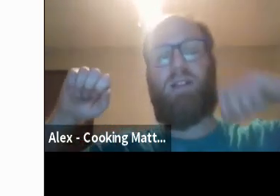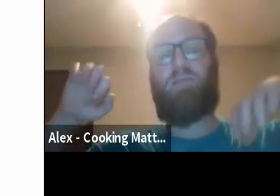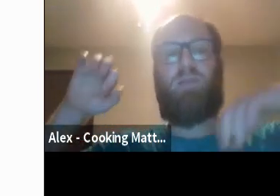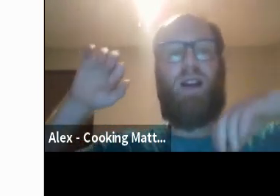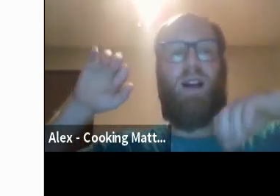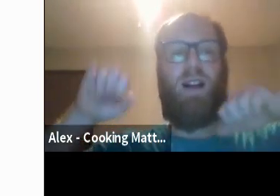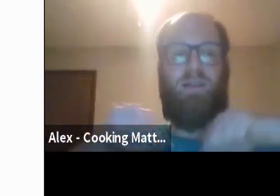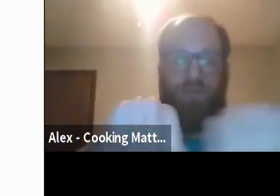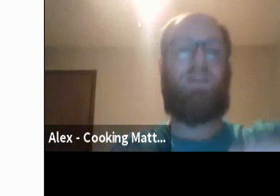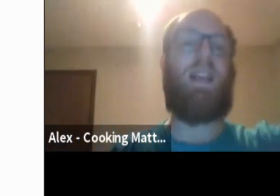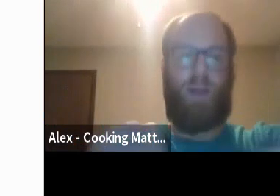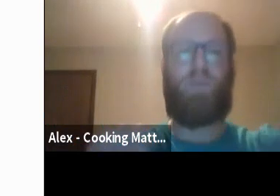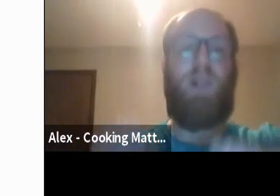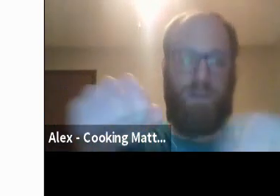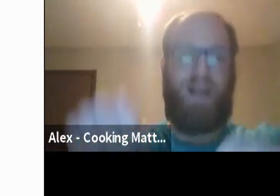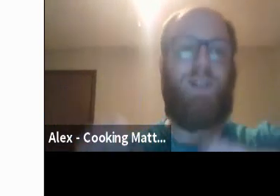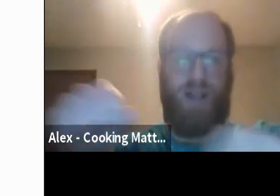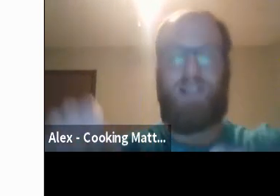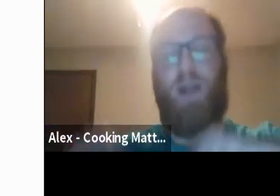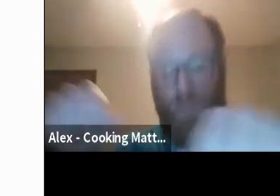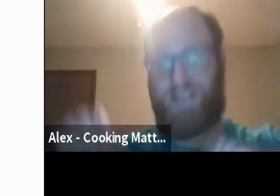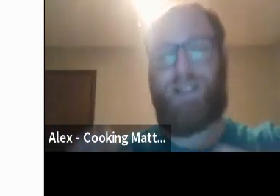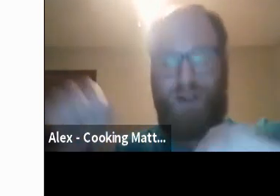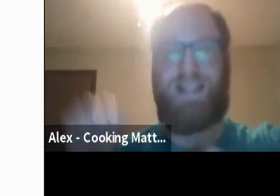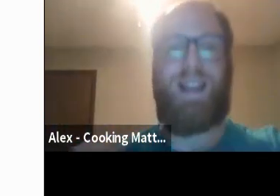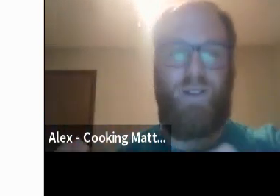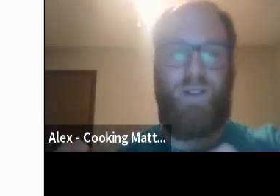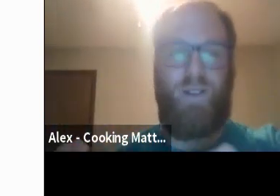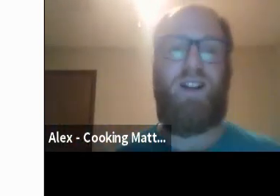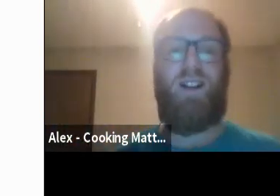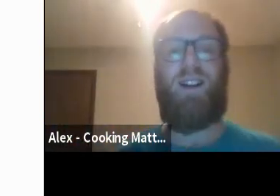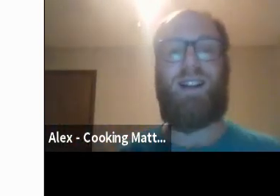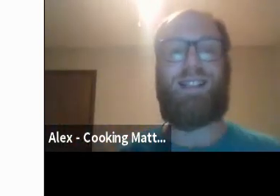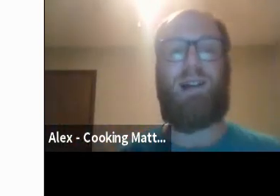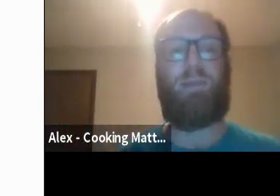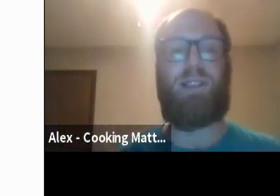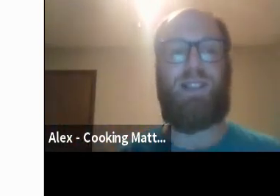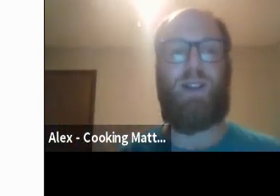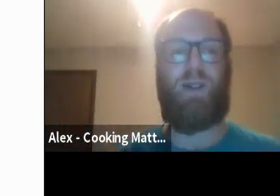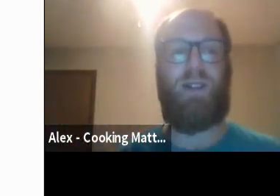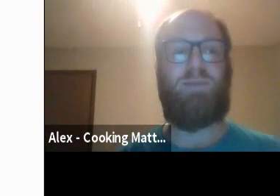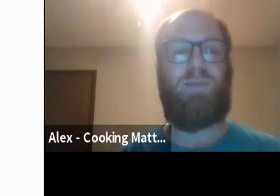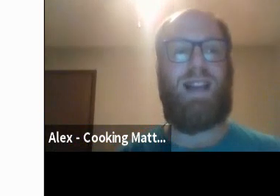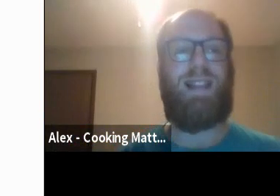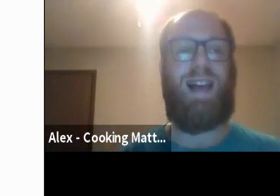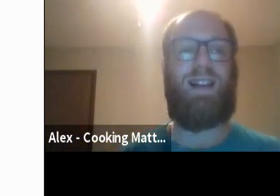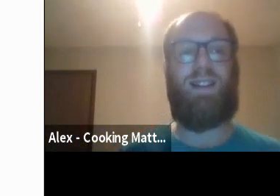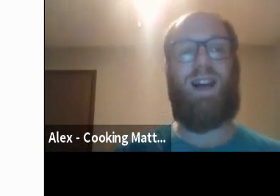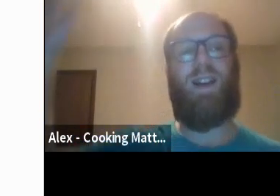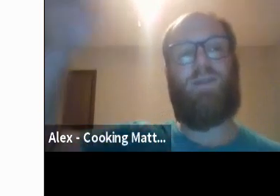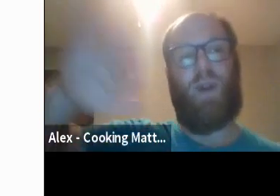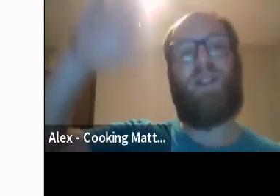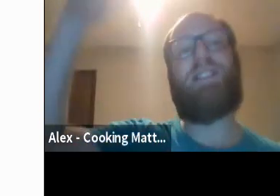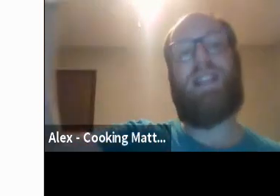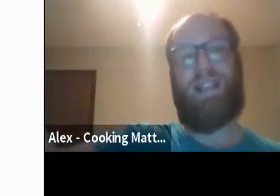bag, uh, take it with a rolling pin and crush them up, which is a great thing for our kitchen helpers to do, and